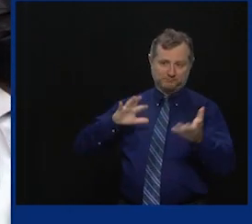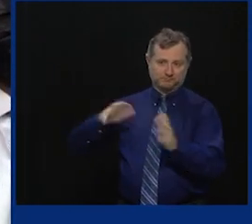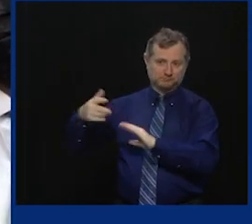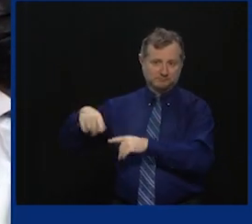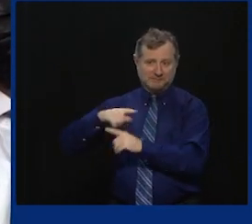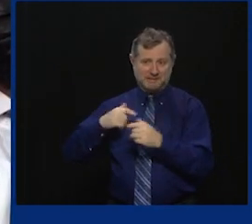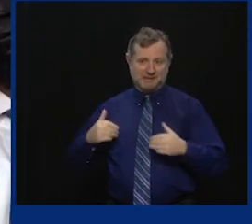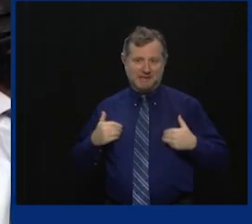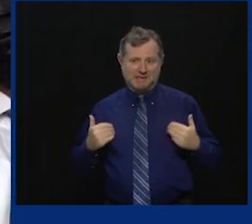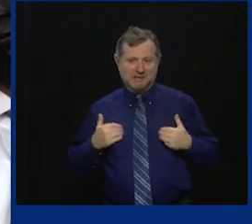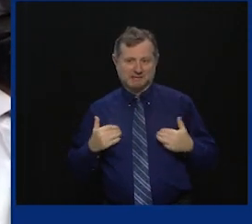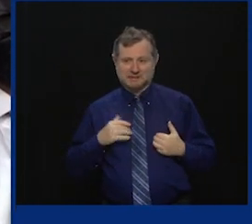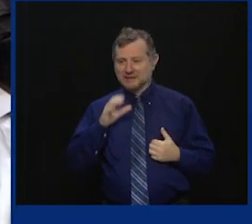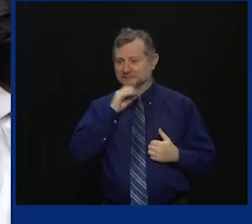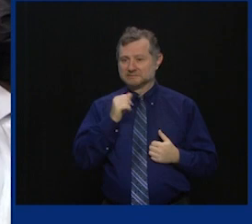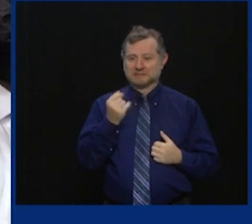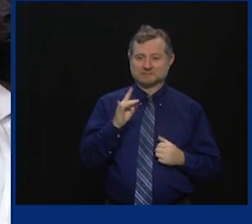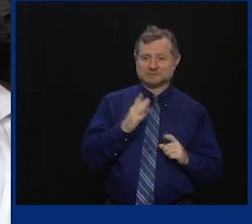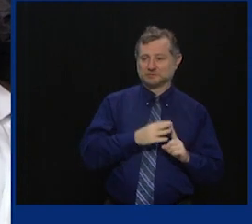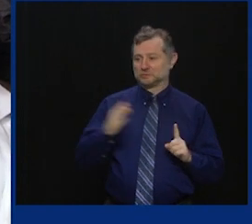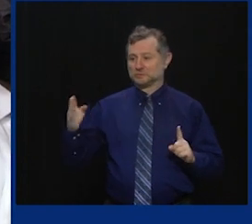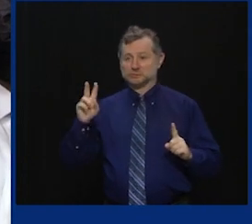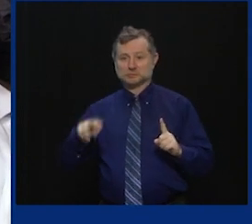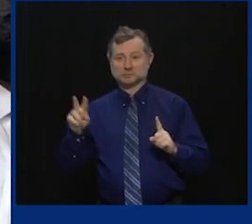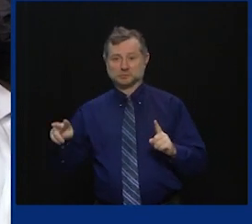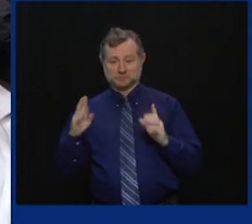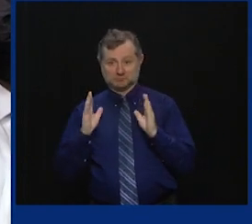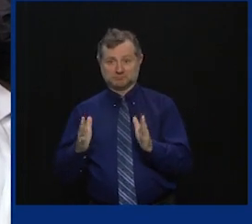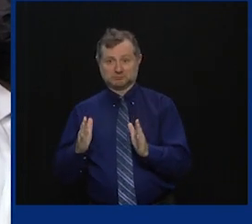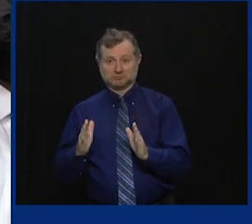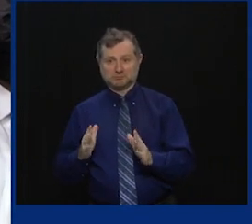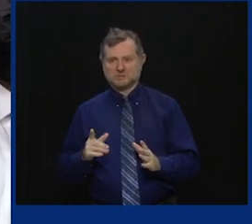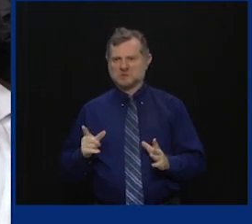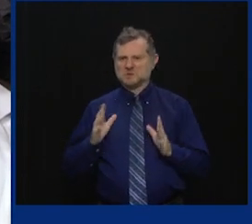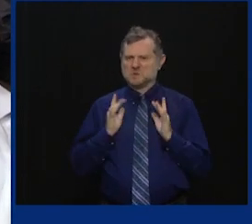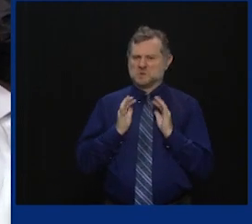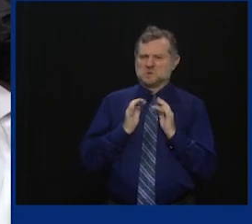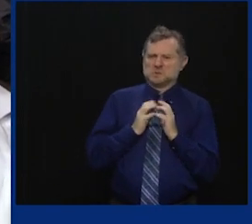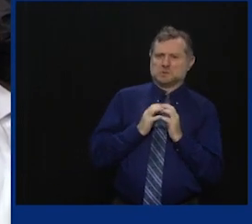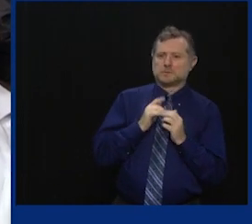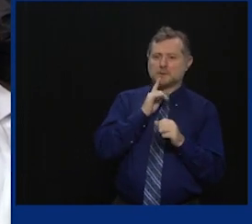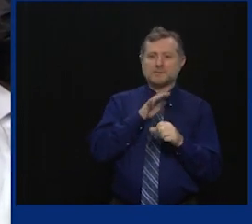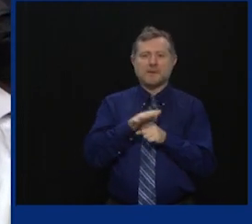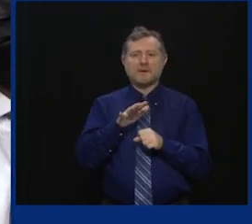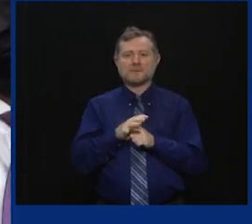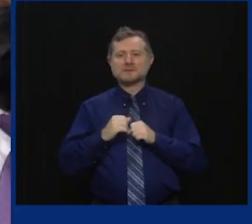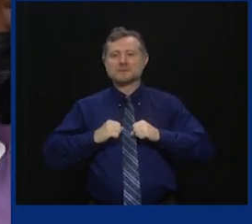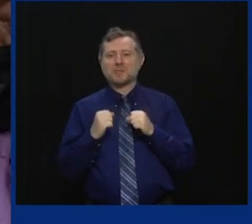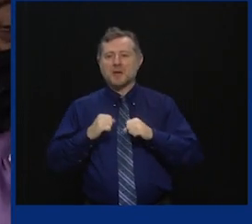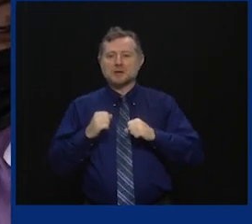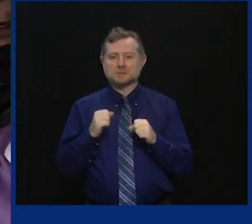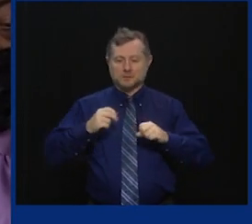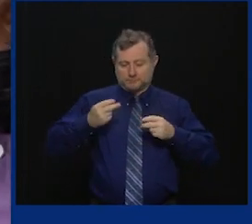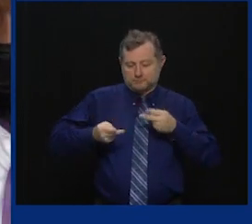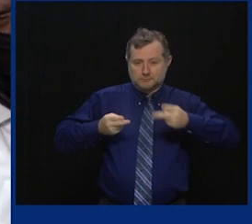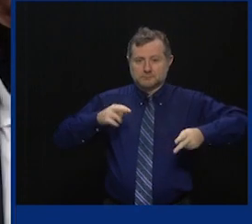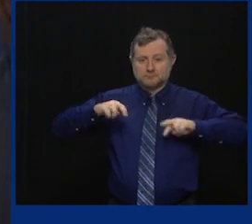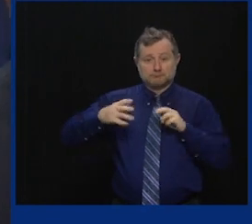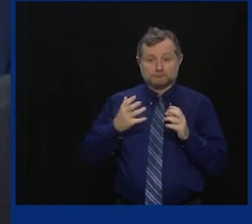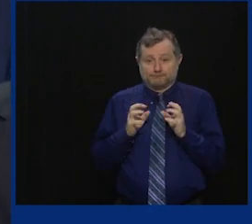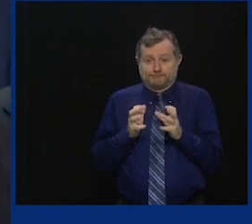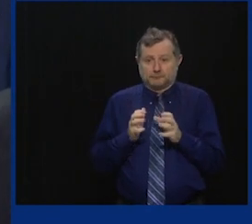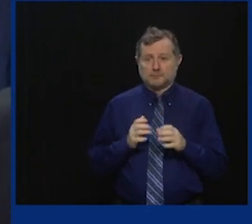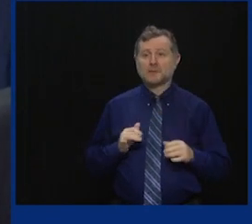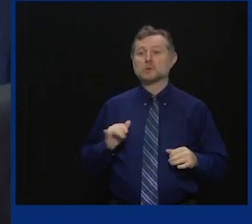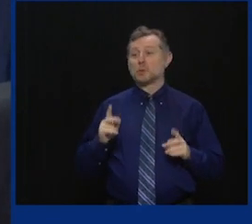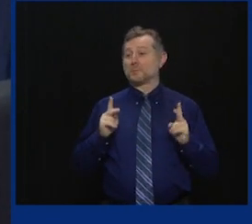not enough space to separate them. And so part of the plan to reduce violence is as we get people who do not need to be in Rikers Island off the island,